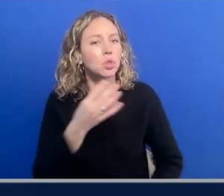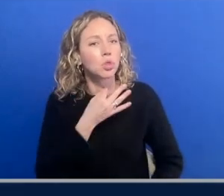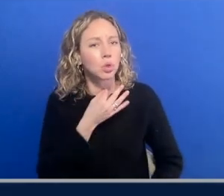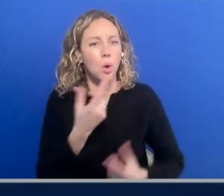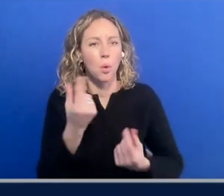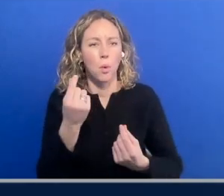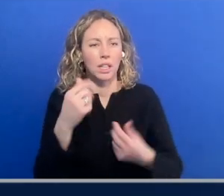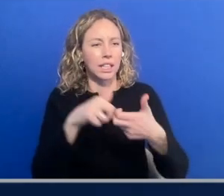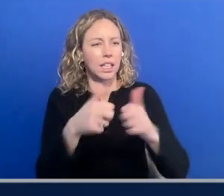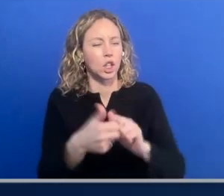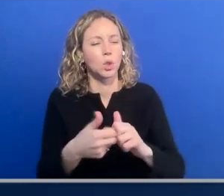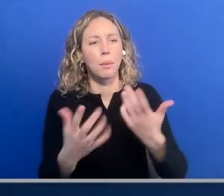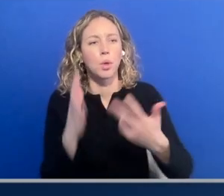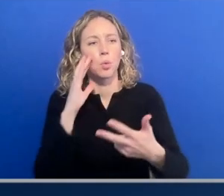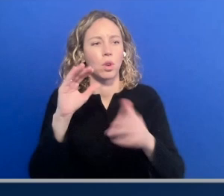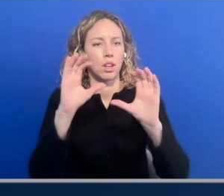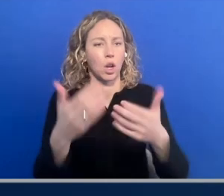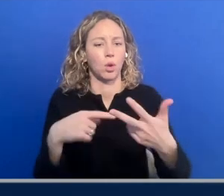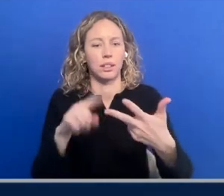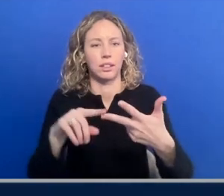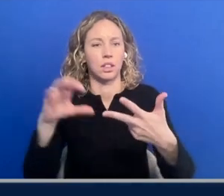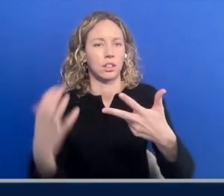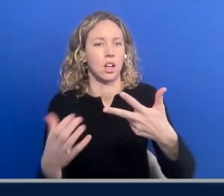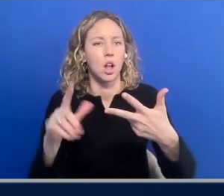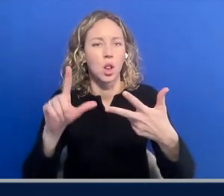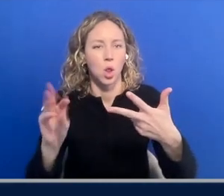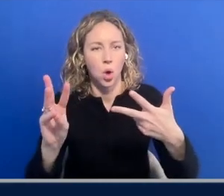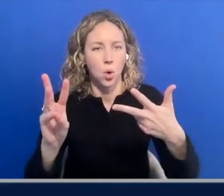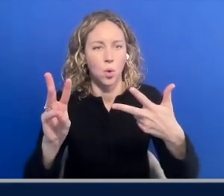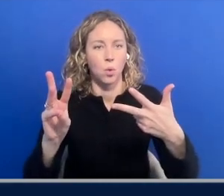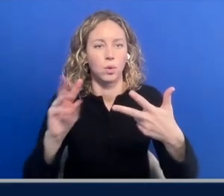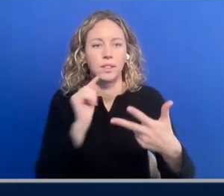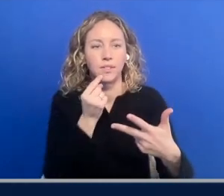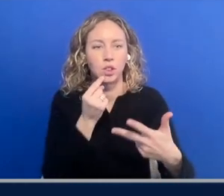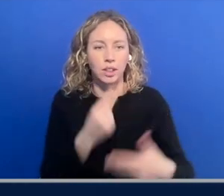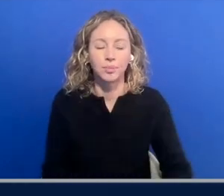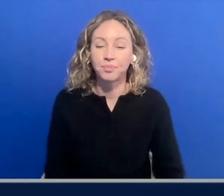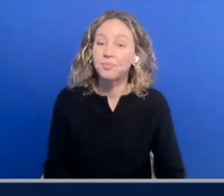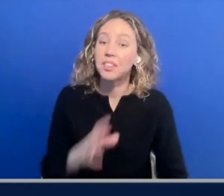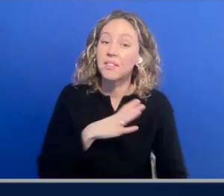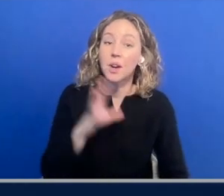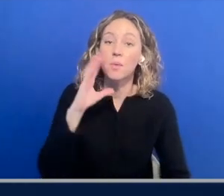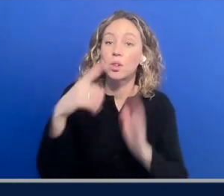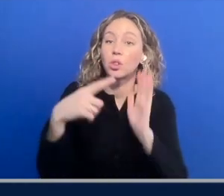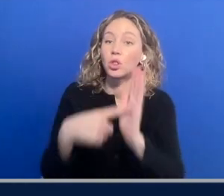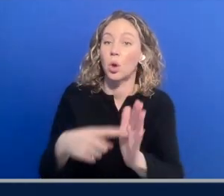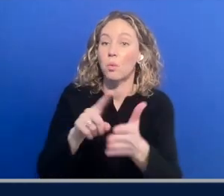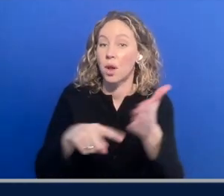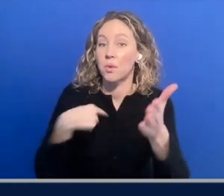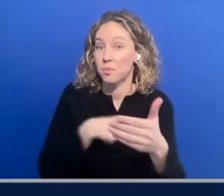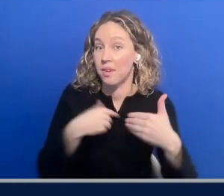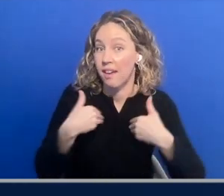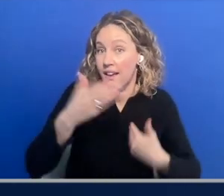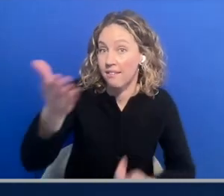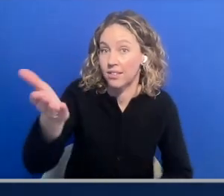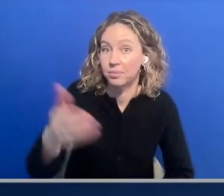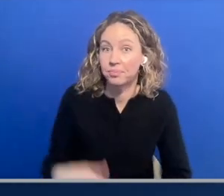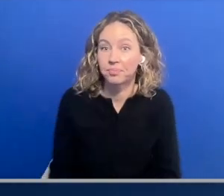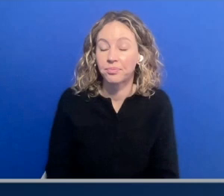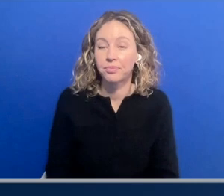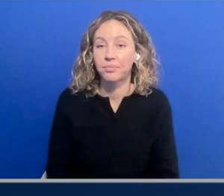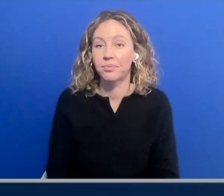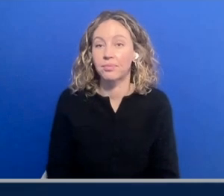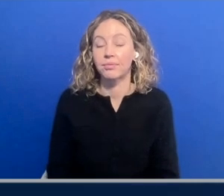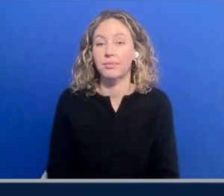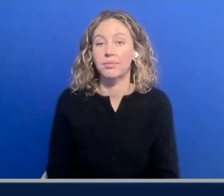that low severity? Yes. Oh, when You you're can going say, yeah, let's expand the low and just show them what we have. Yeah, so a very good